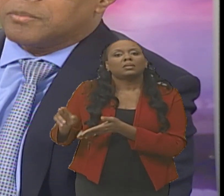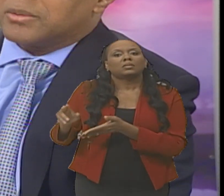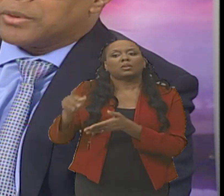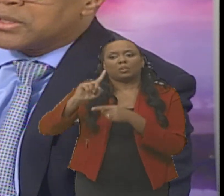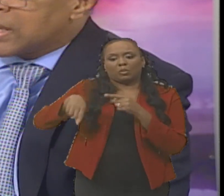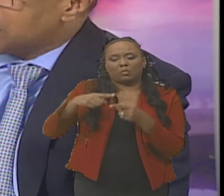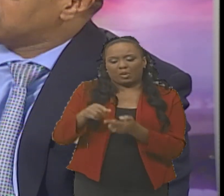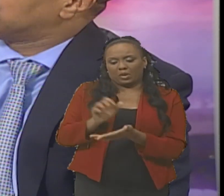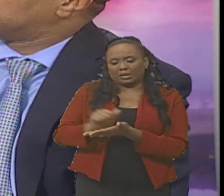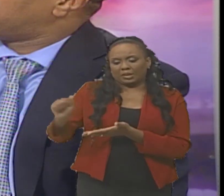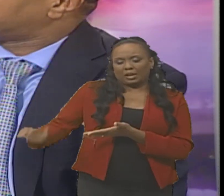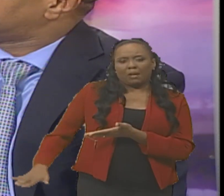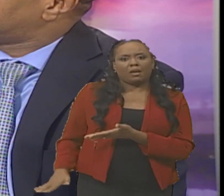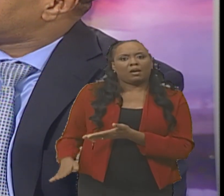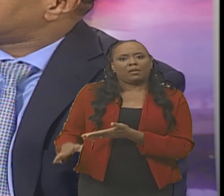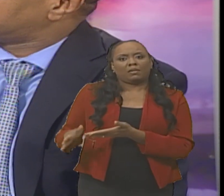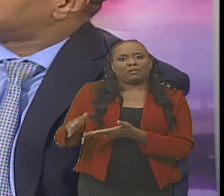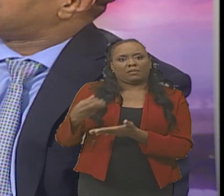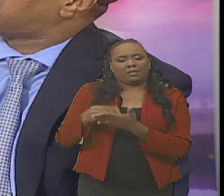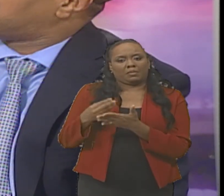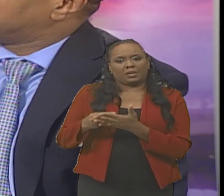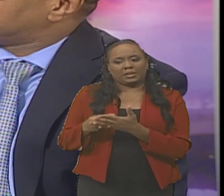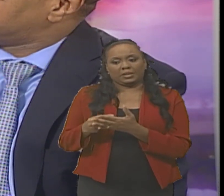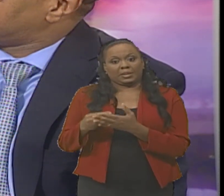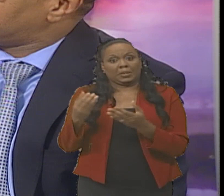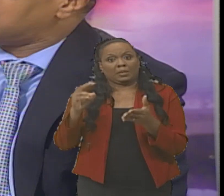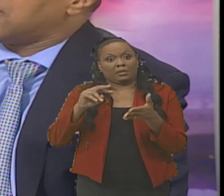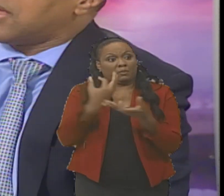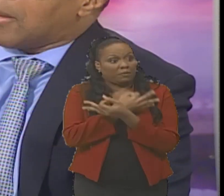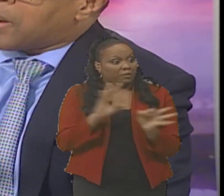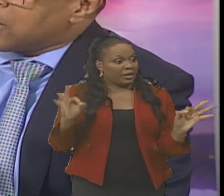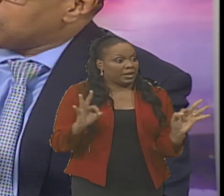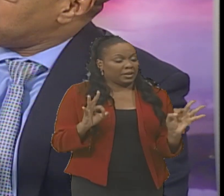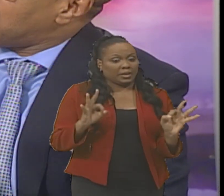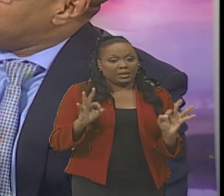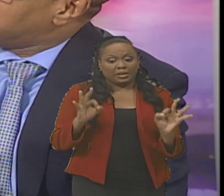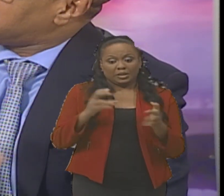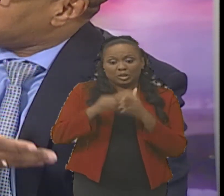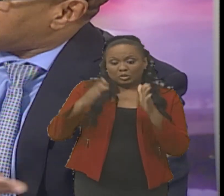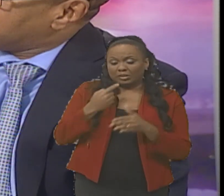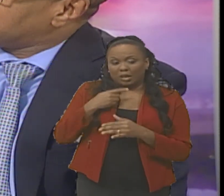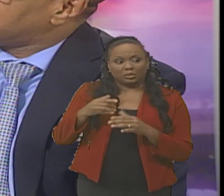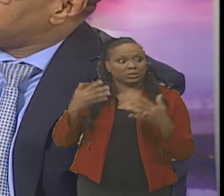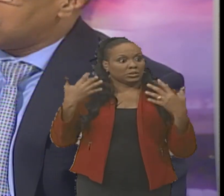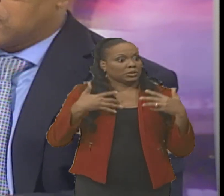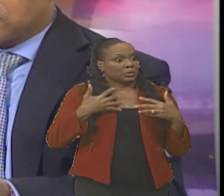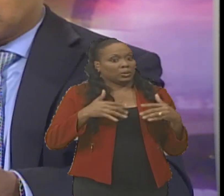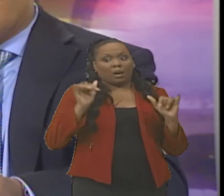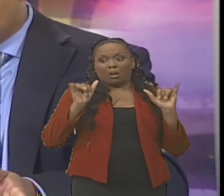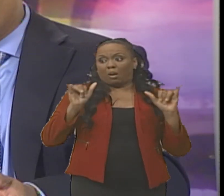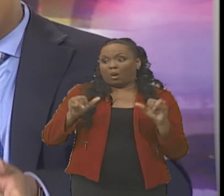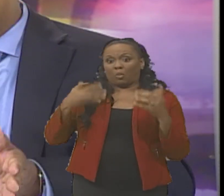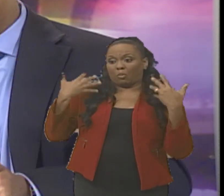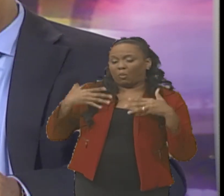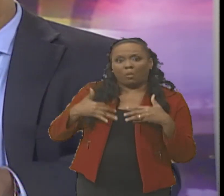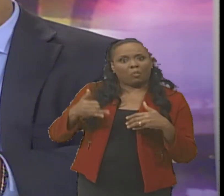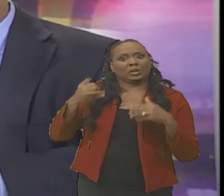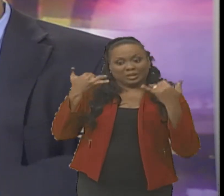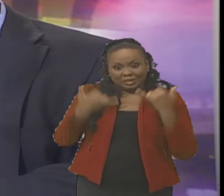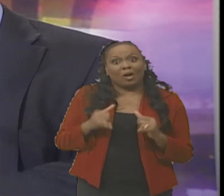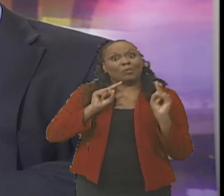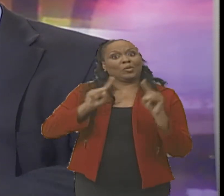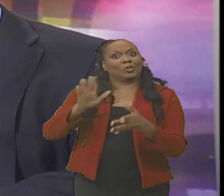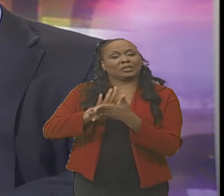because as a person are able to go back to university and continue the degree, part of the program builds a recovery. So in bottom line, it